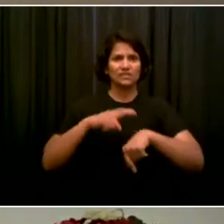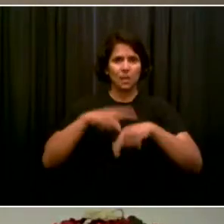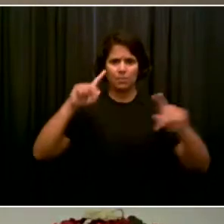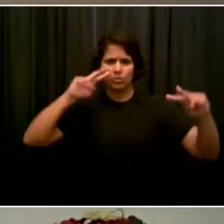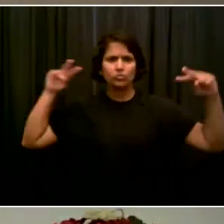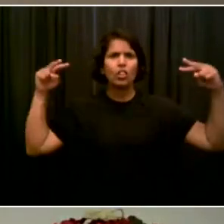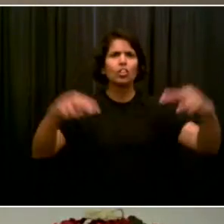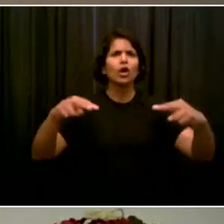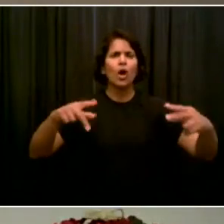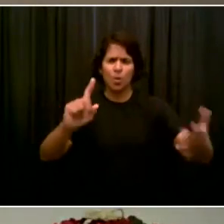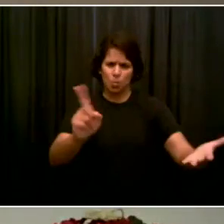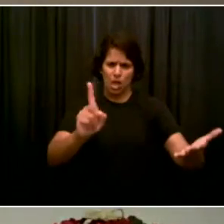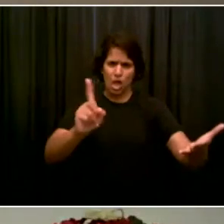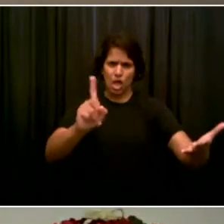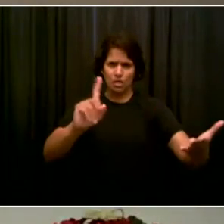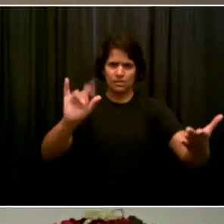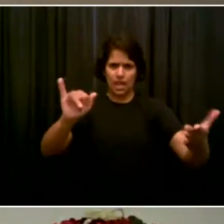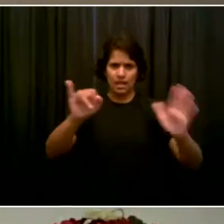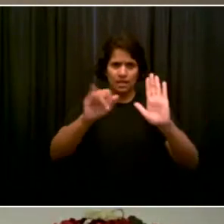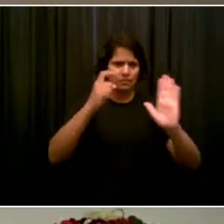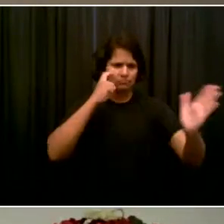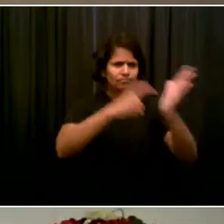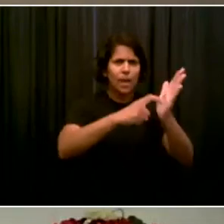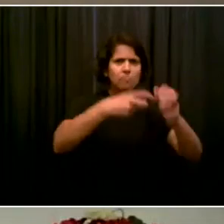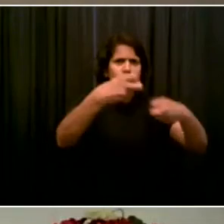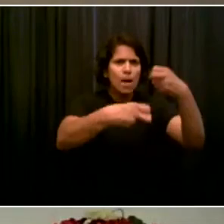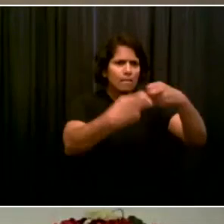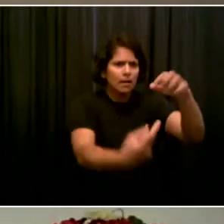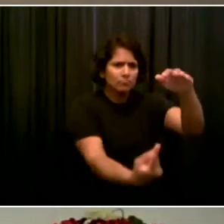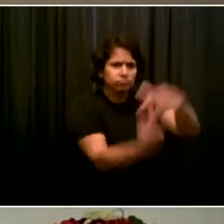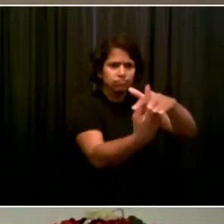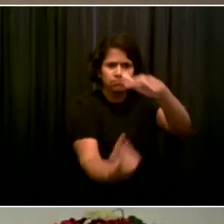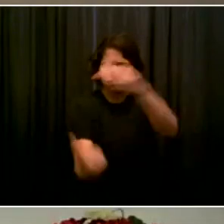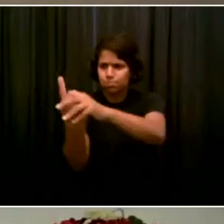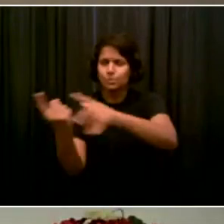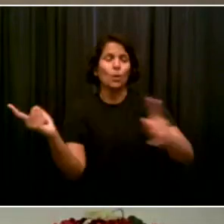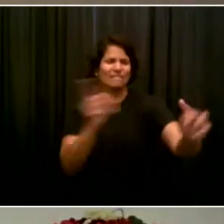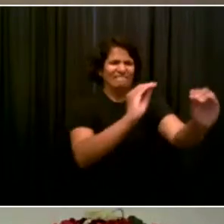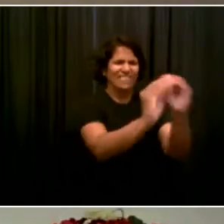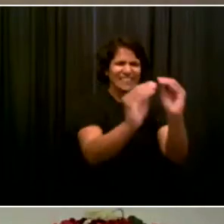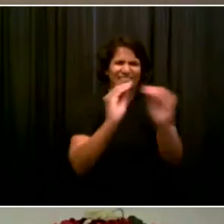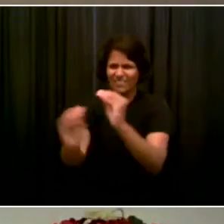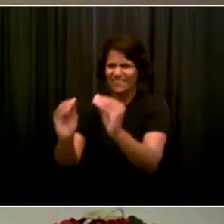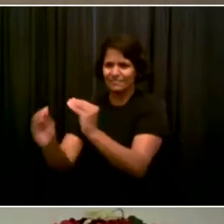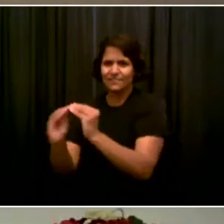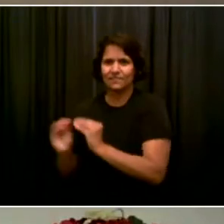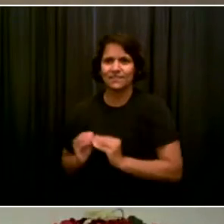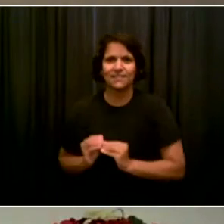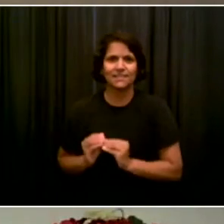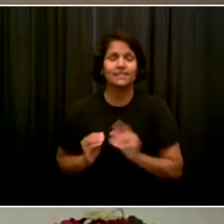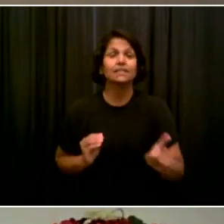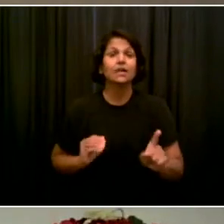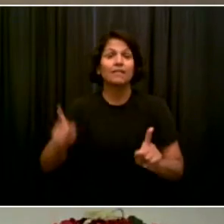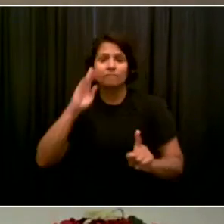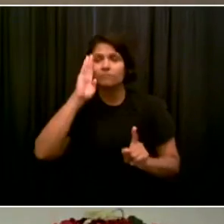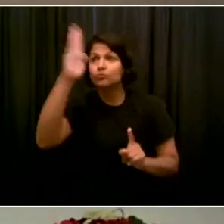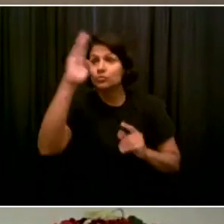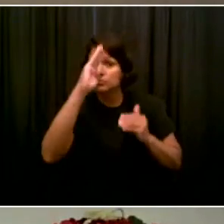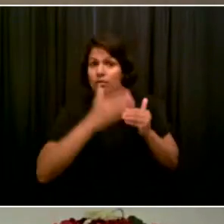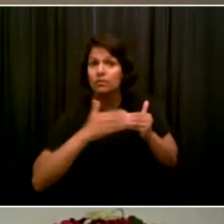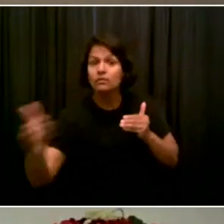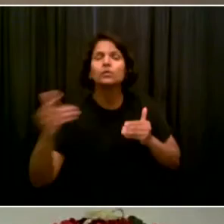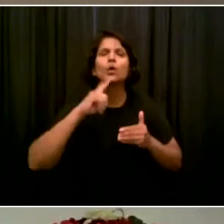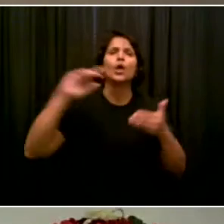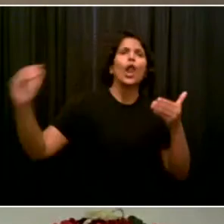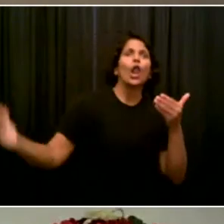slow corrosion, and really give us the time to envision and build a coherent 21st century approach to the corridor, so we don't